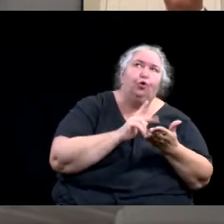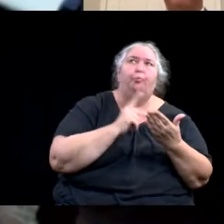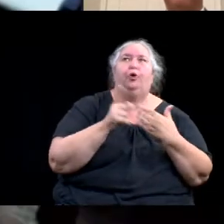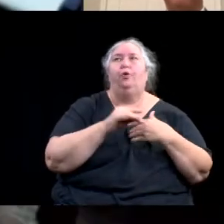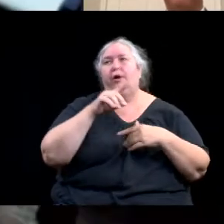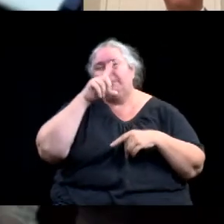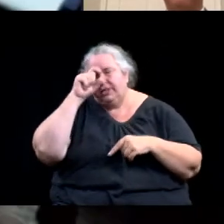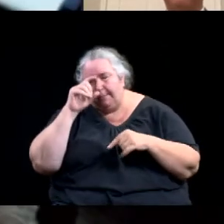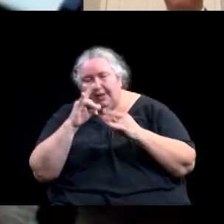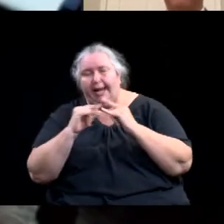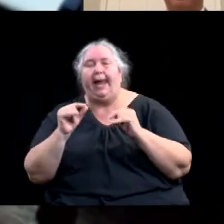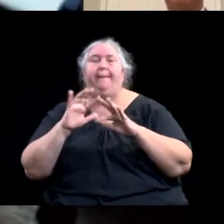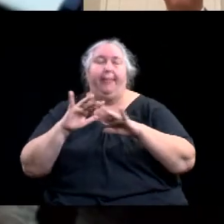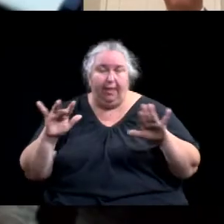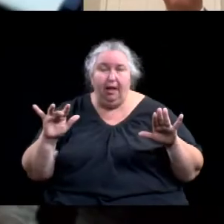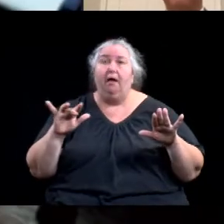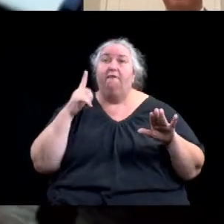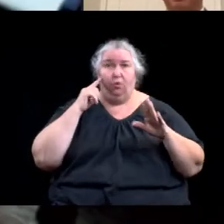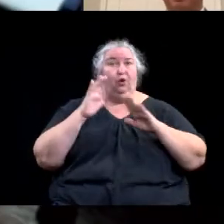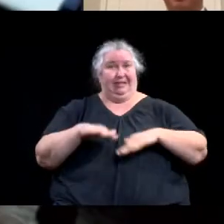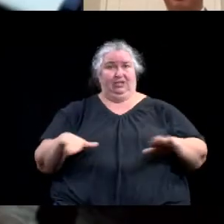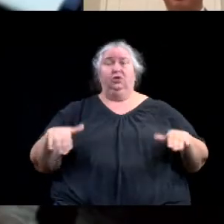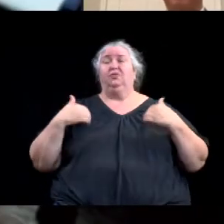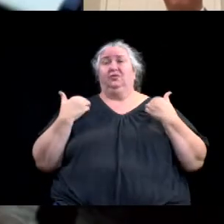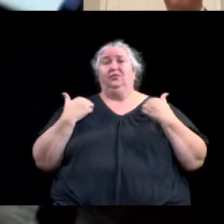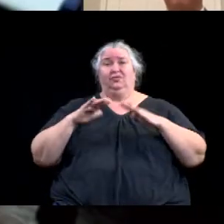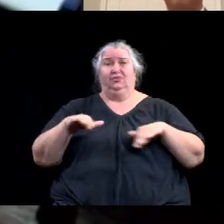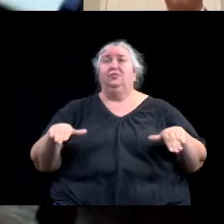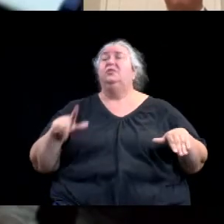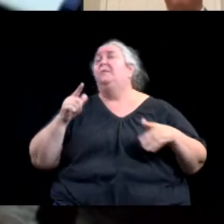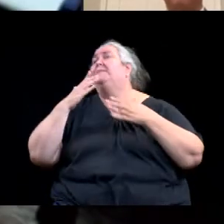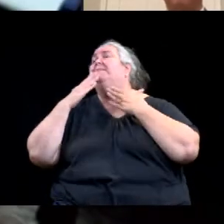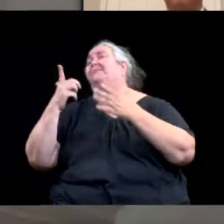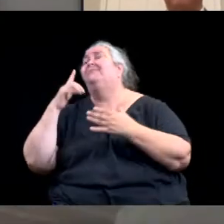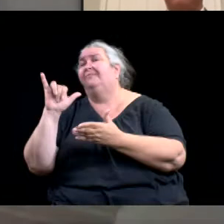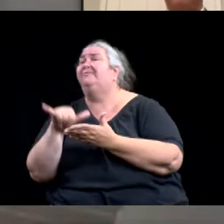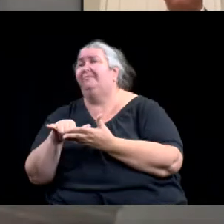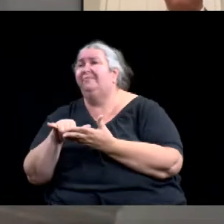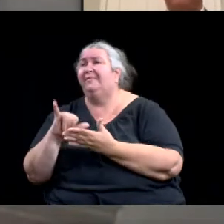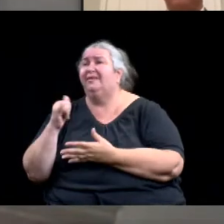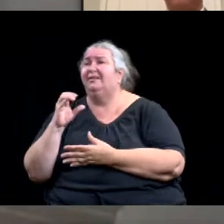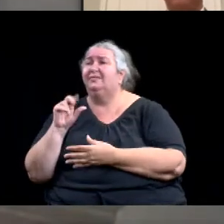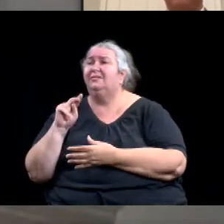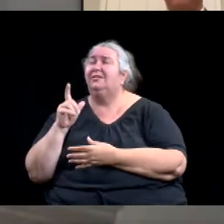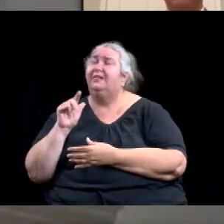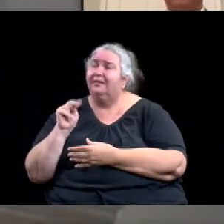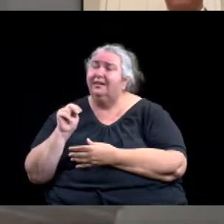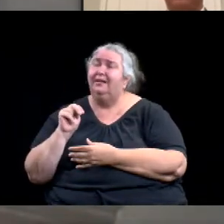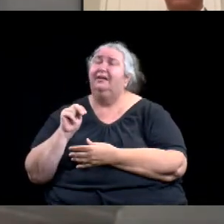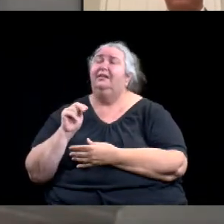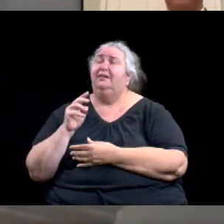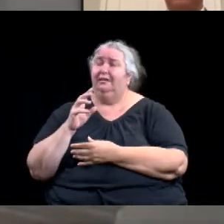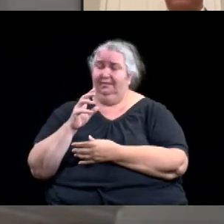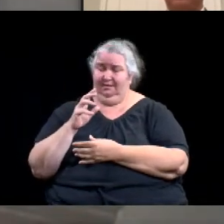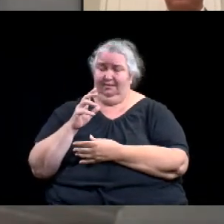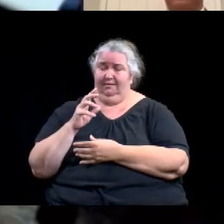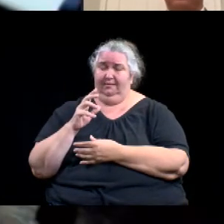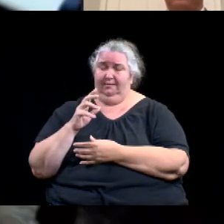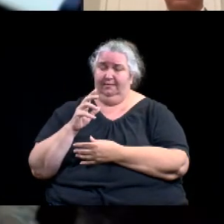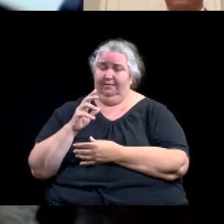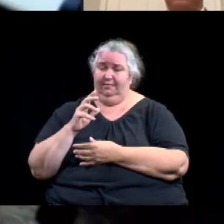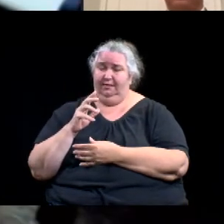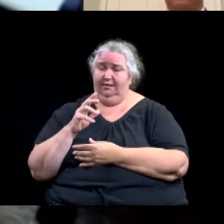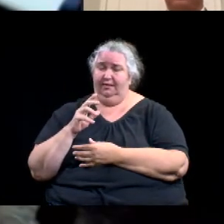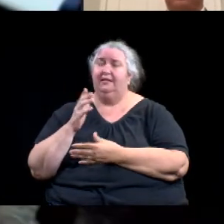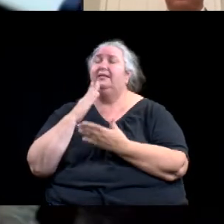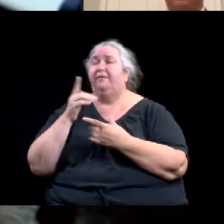for where we're headed with these programs in the future. Esmeralda, please poll the council. Yes, sir. Holmes?